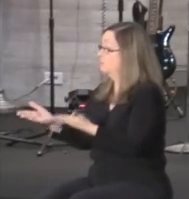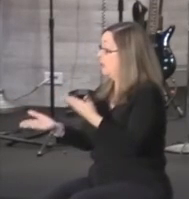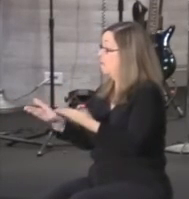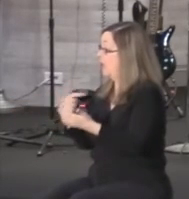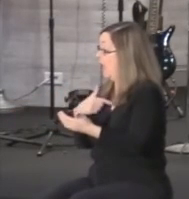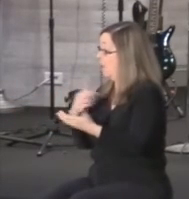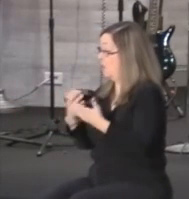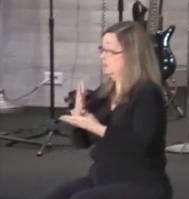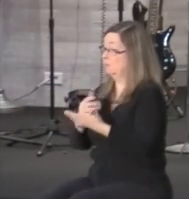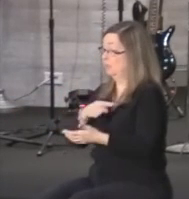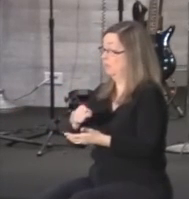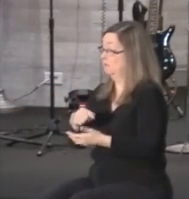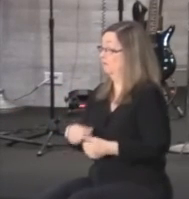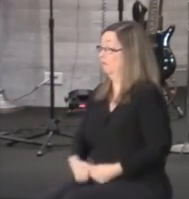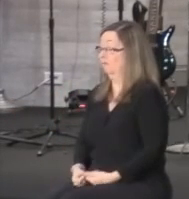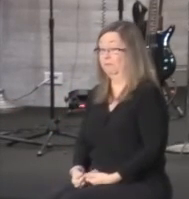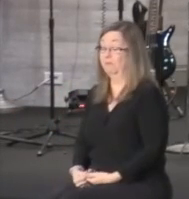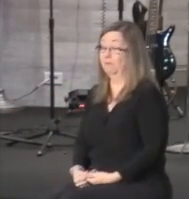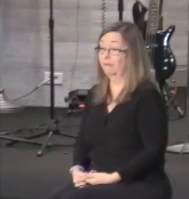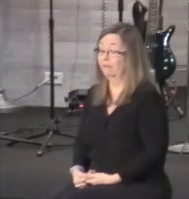maybe I want some of that.